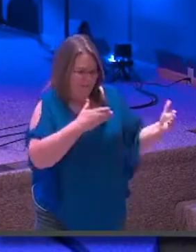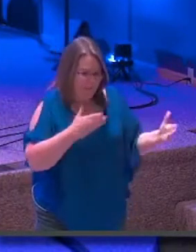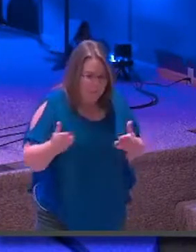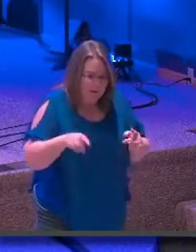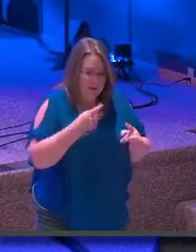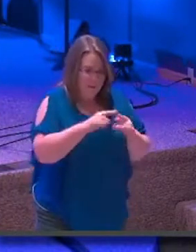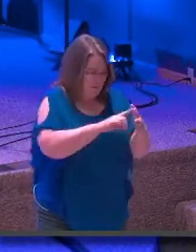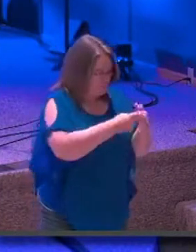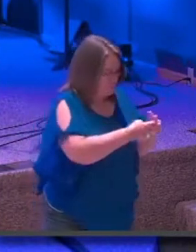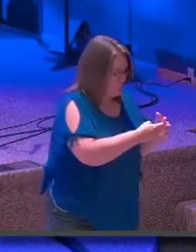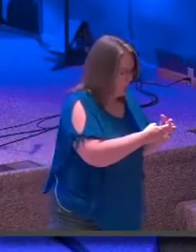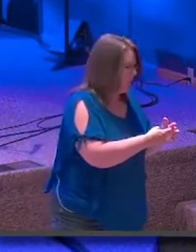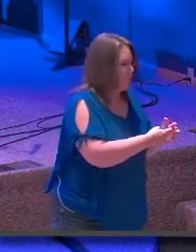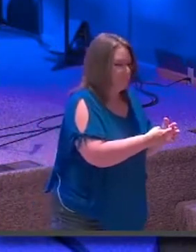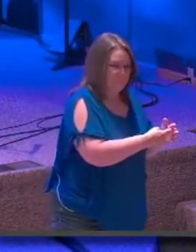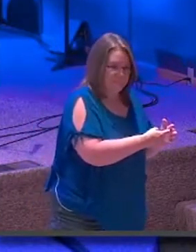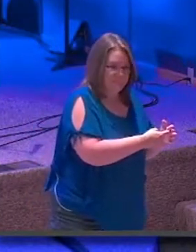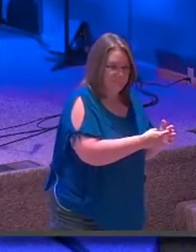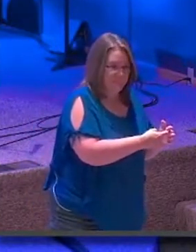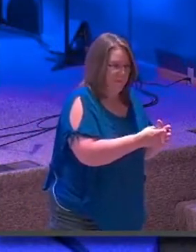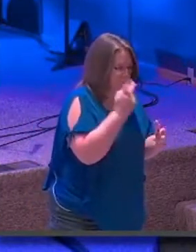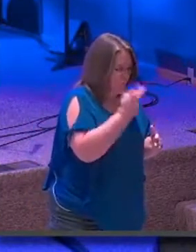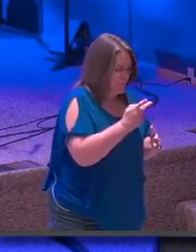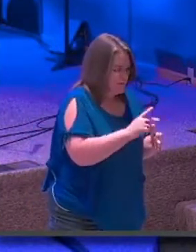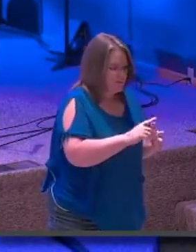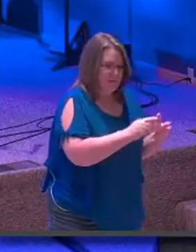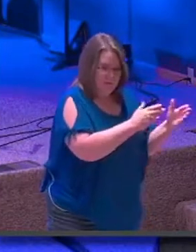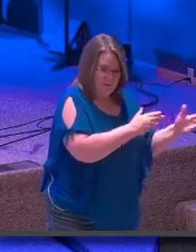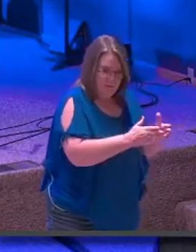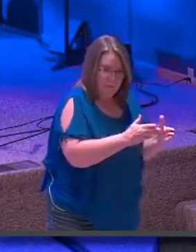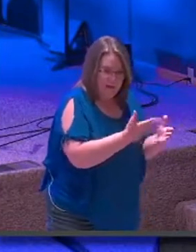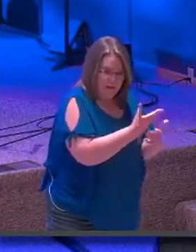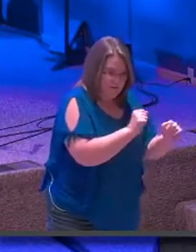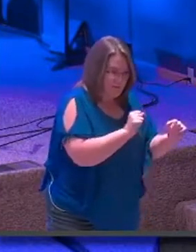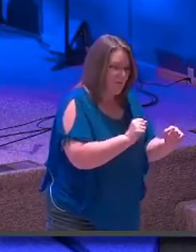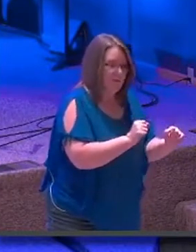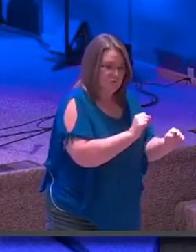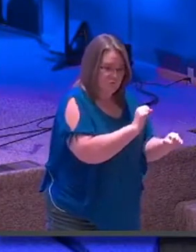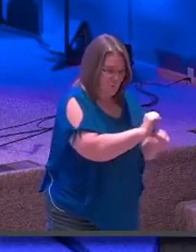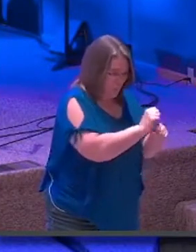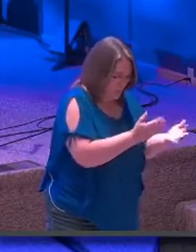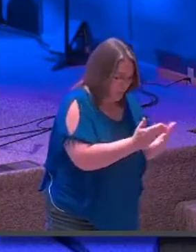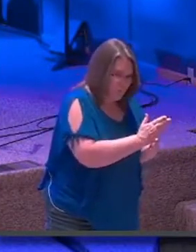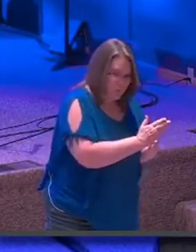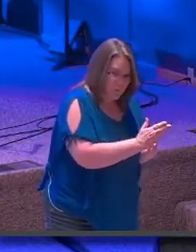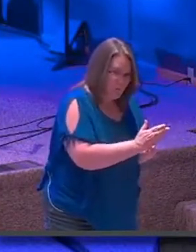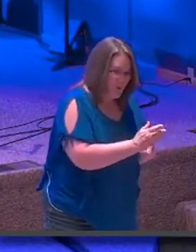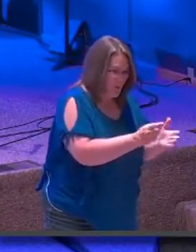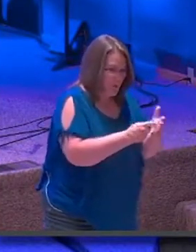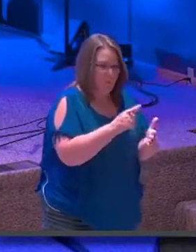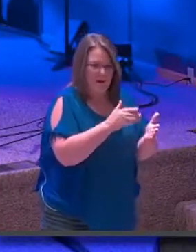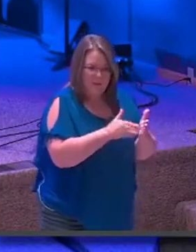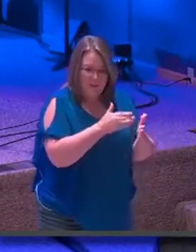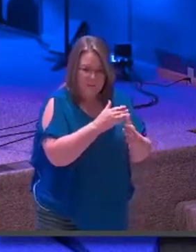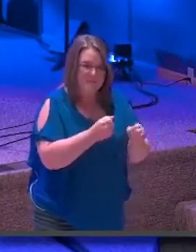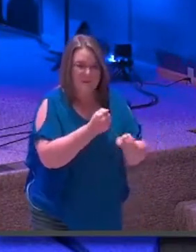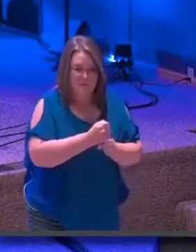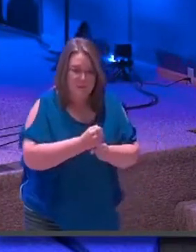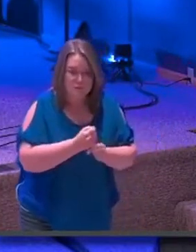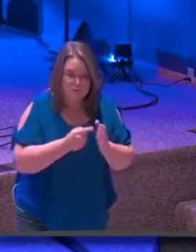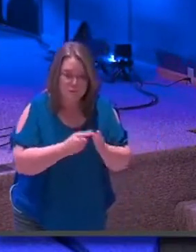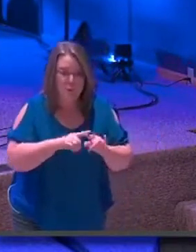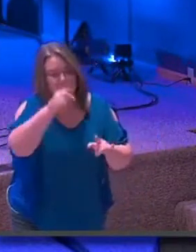the beginning, you see the plan of salvation already worked out. It took thousands of years to manifest. But God